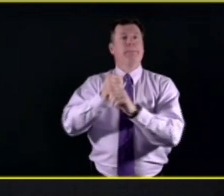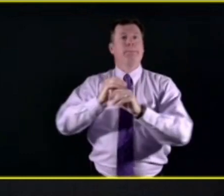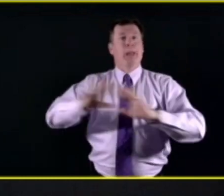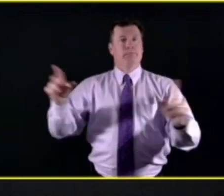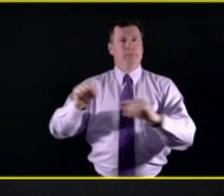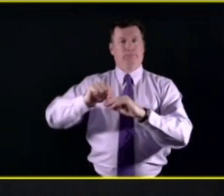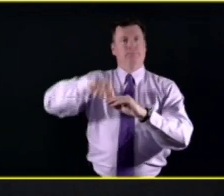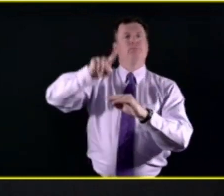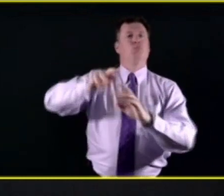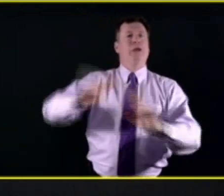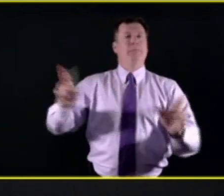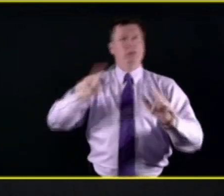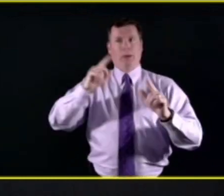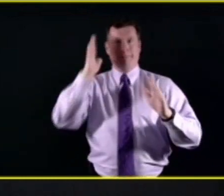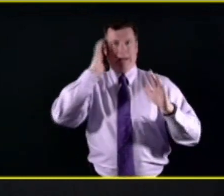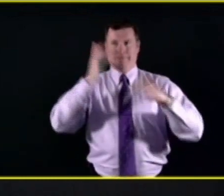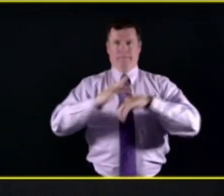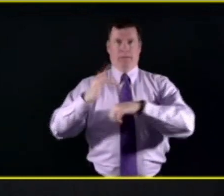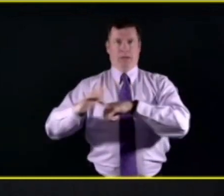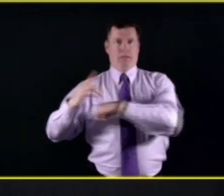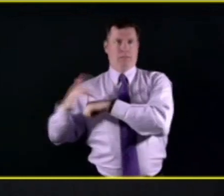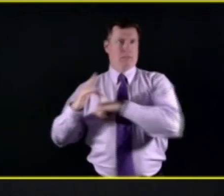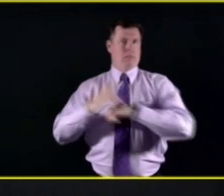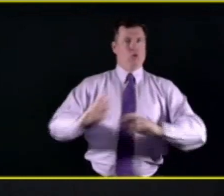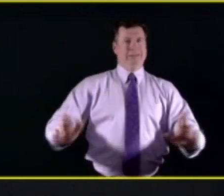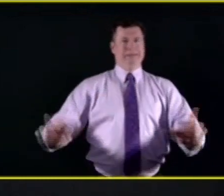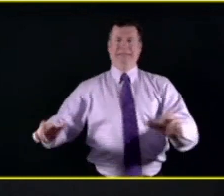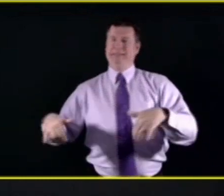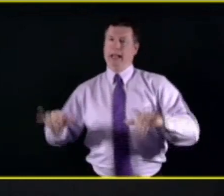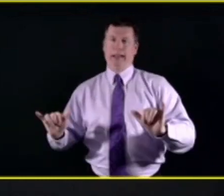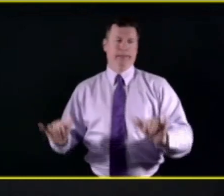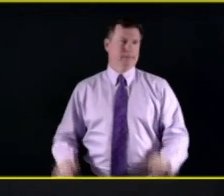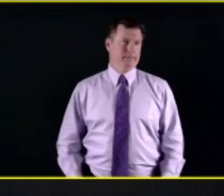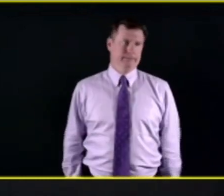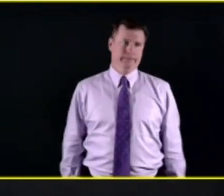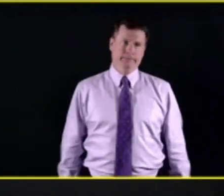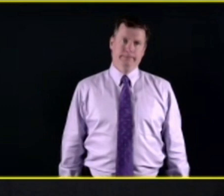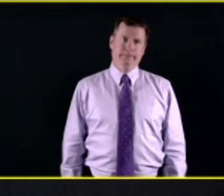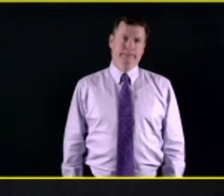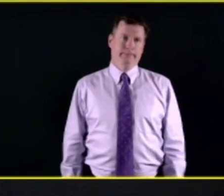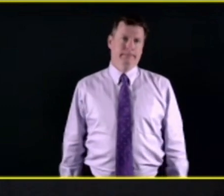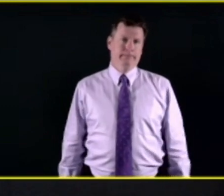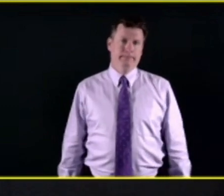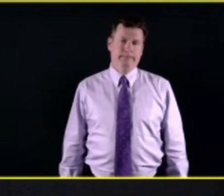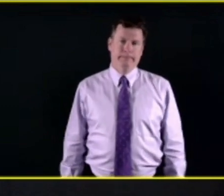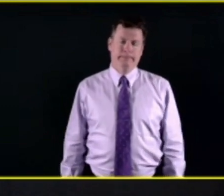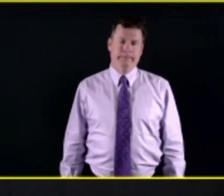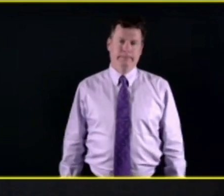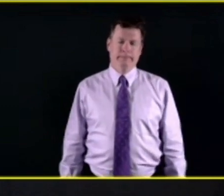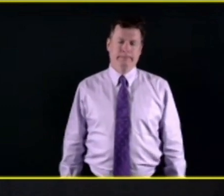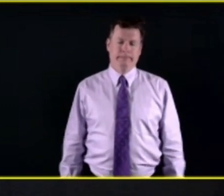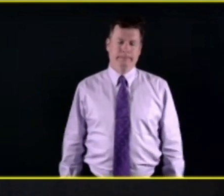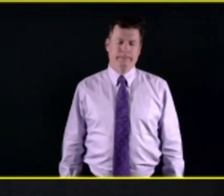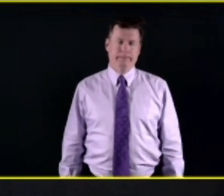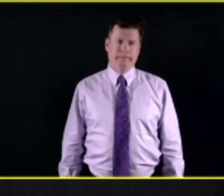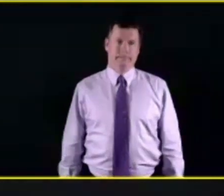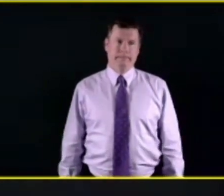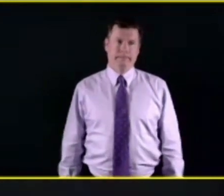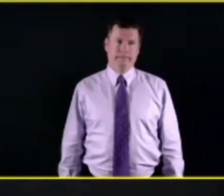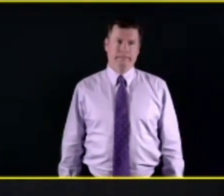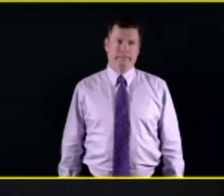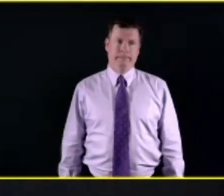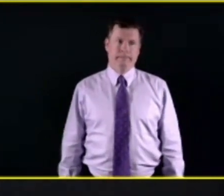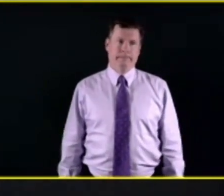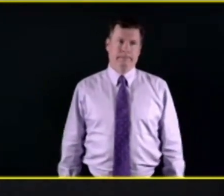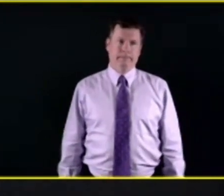to utilize as much of the capacity as possible to provide the important care that our residents need, while